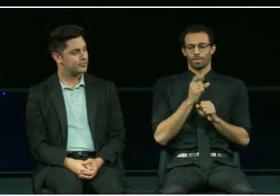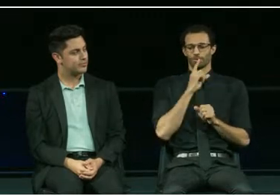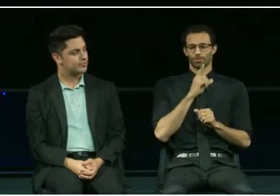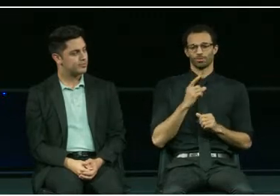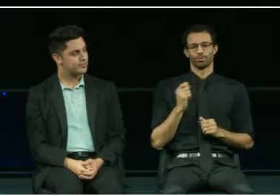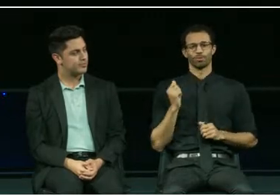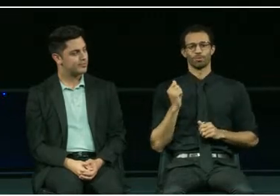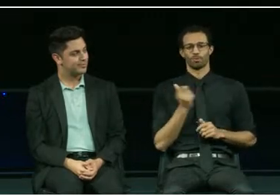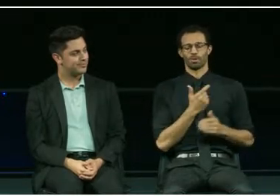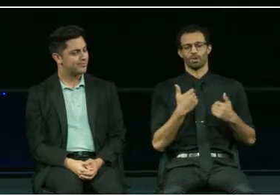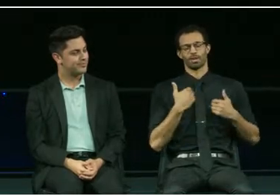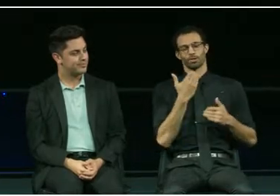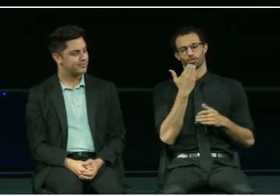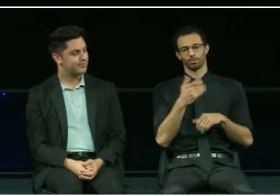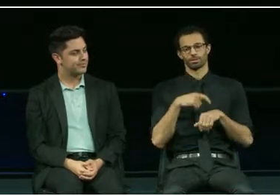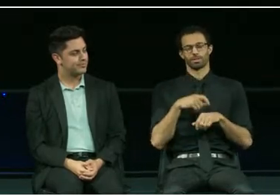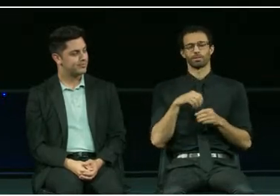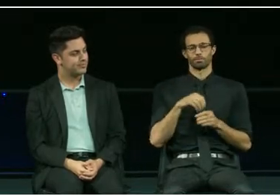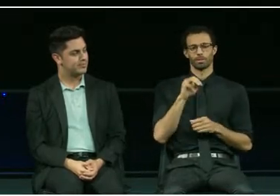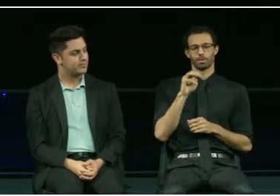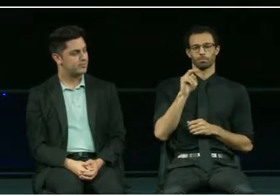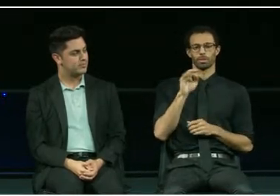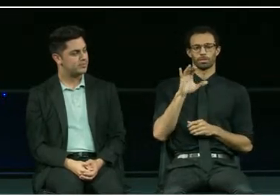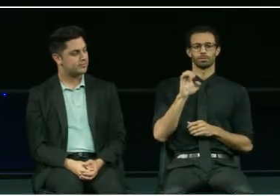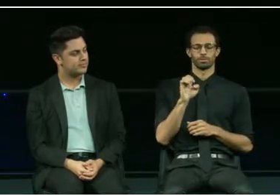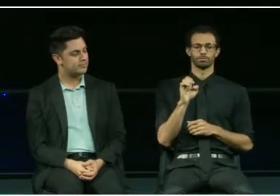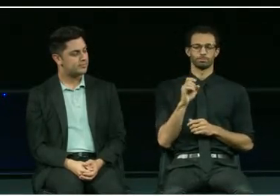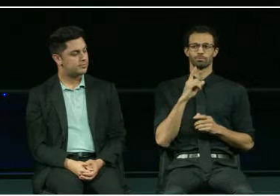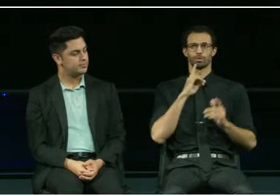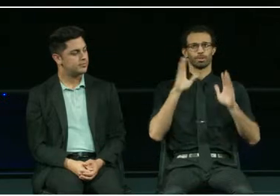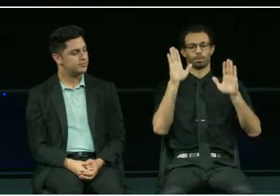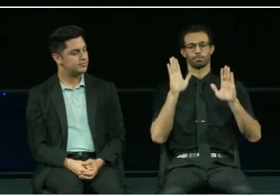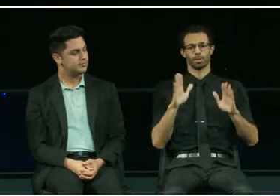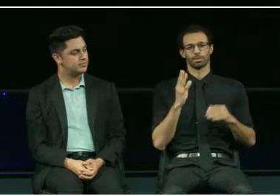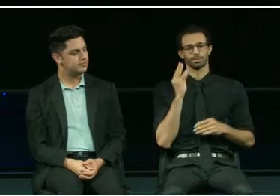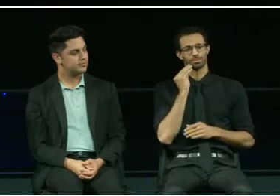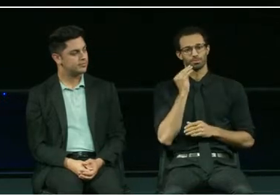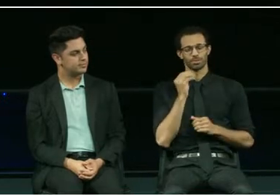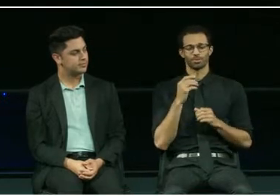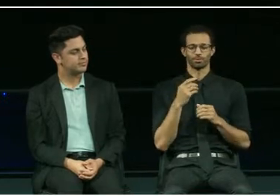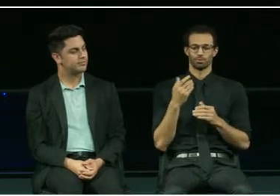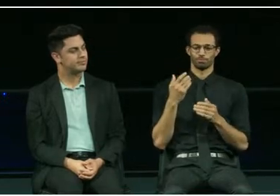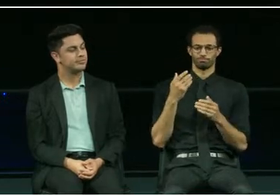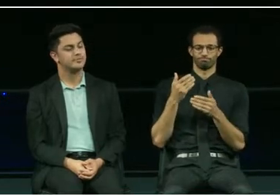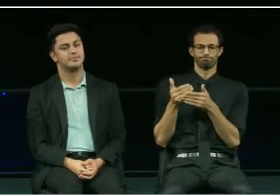had a great time in Muncie. And it was an amazing experience to get to know those people.